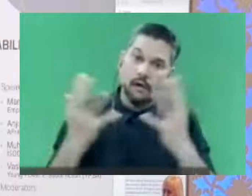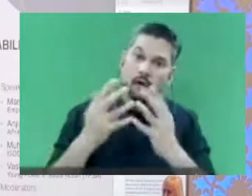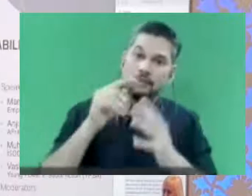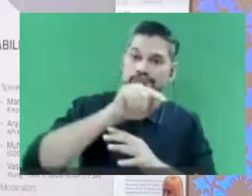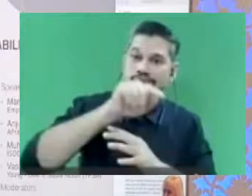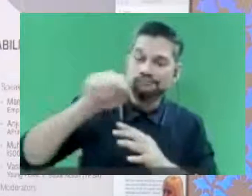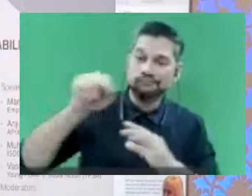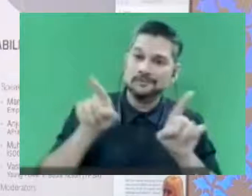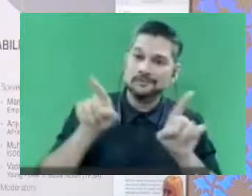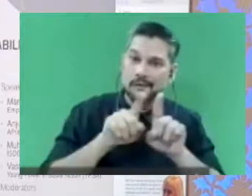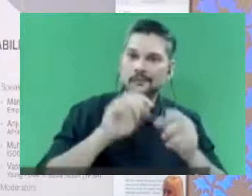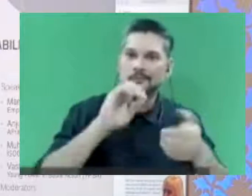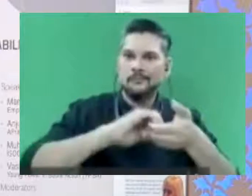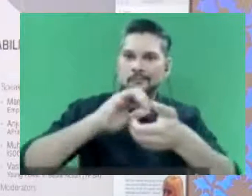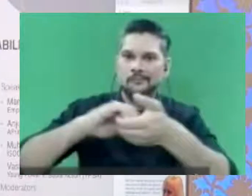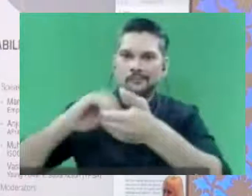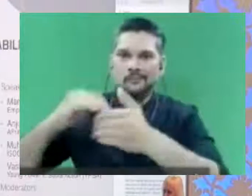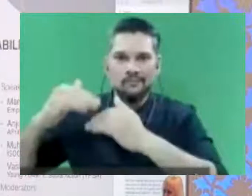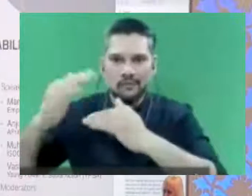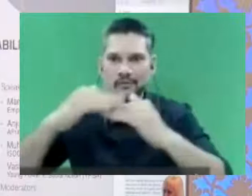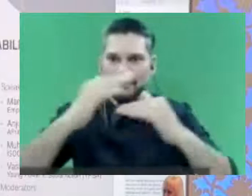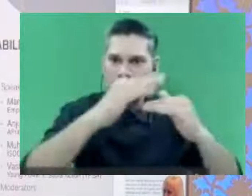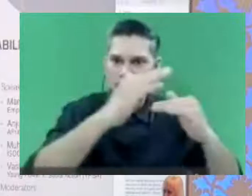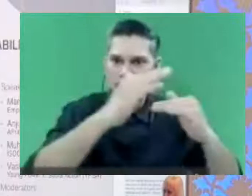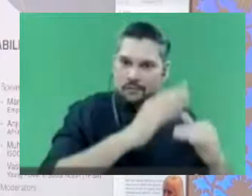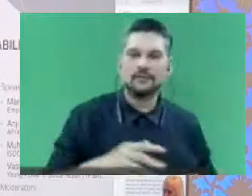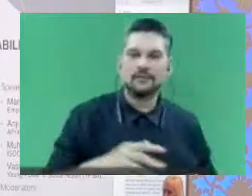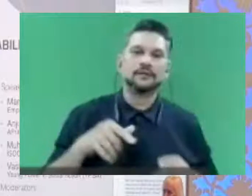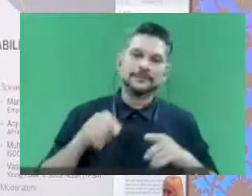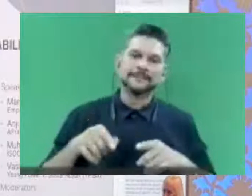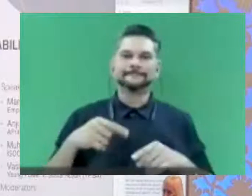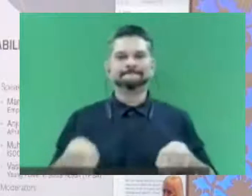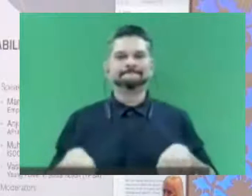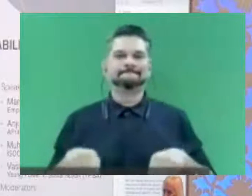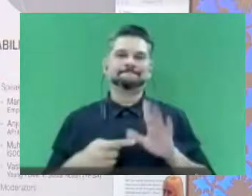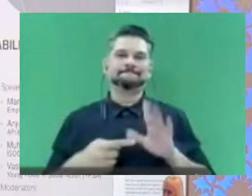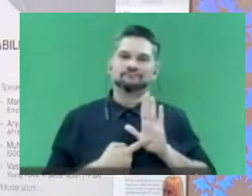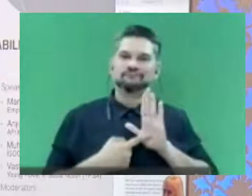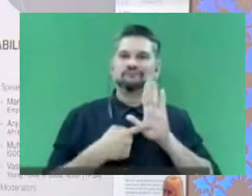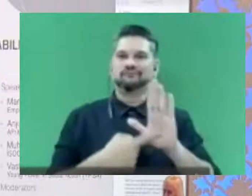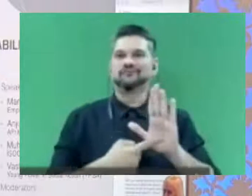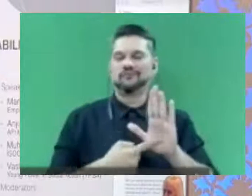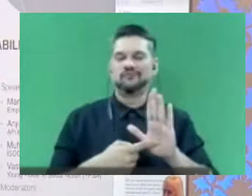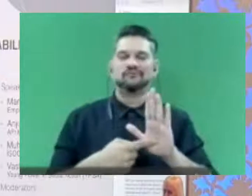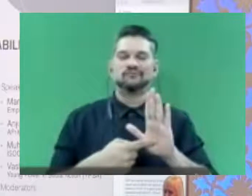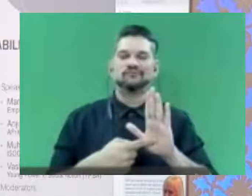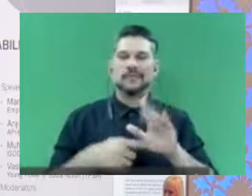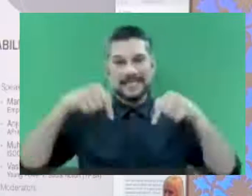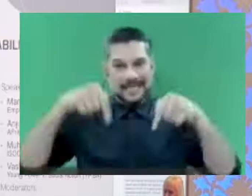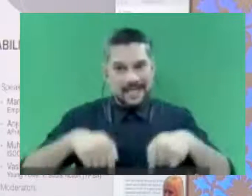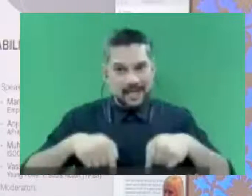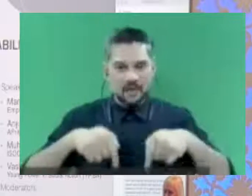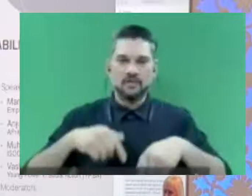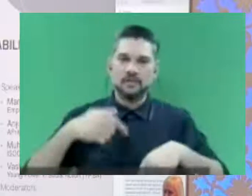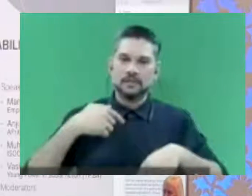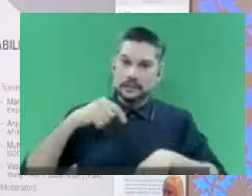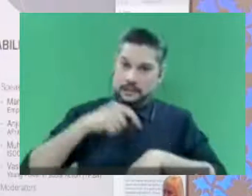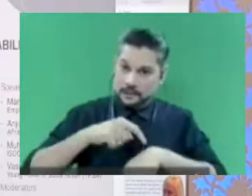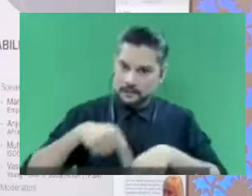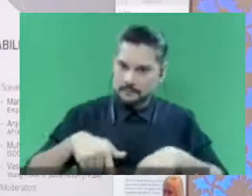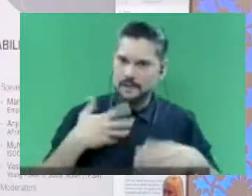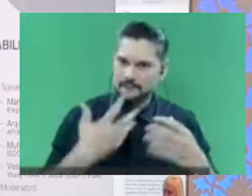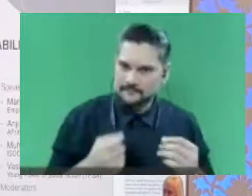my hope, and this collaboration, I'm trying to highlight it again, because at this point we are writing a